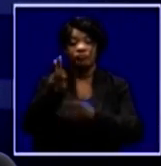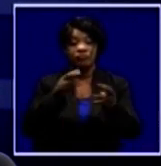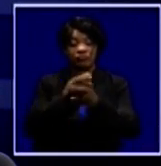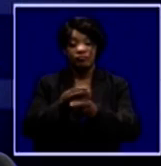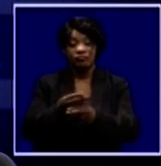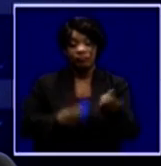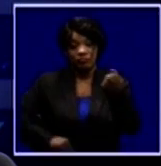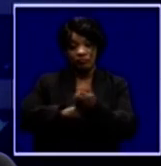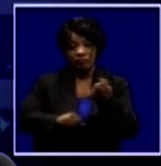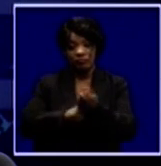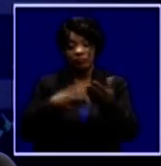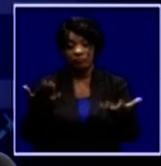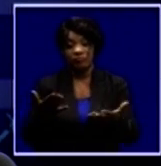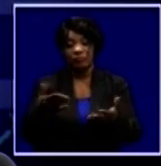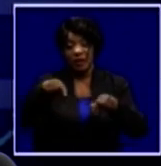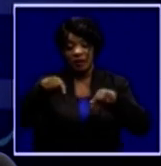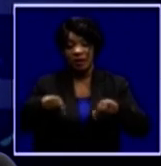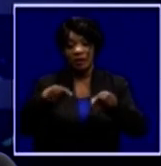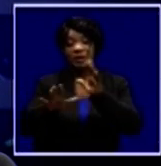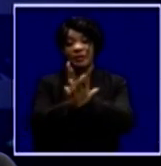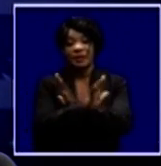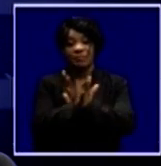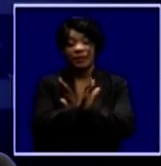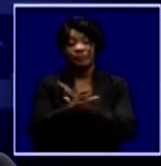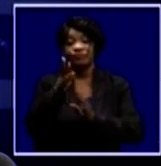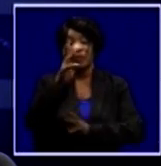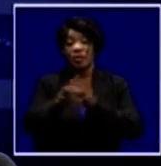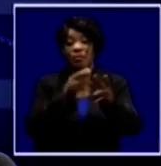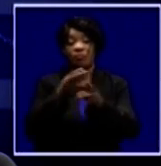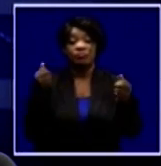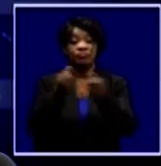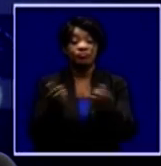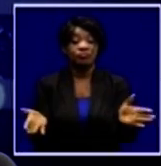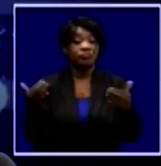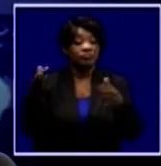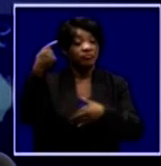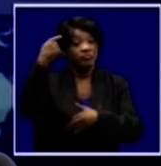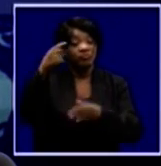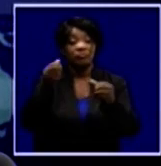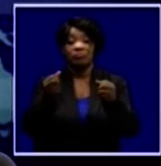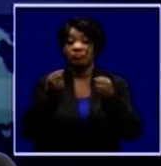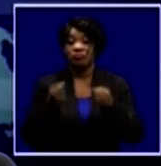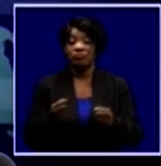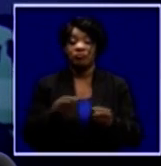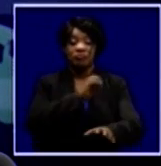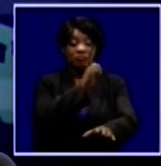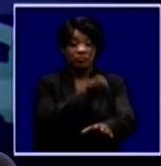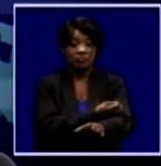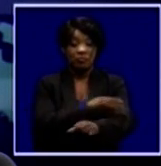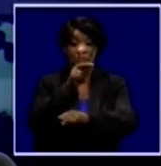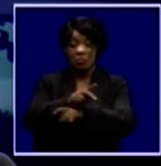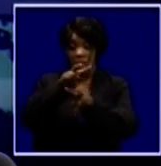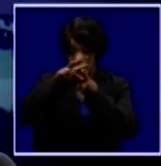various projects being undertaken in the country, and the World Bank has urged the Zambian government to strengthen its efforts in